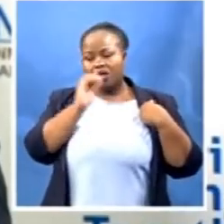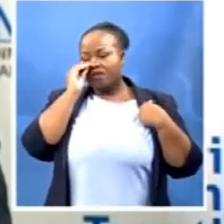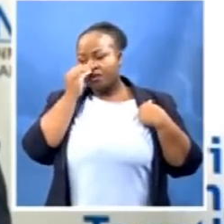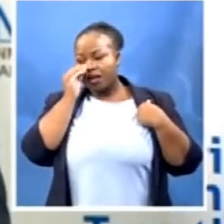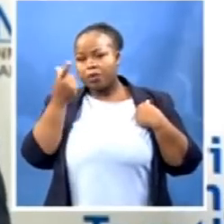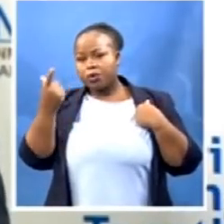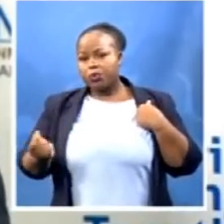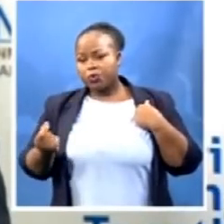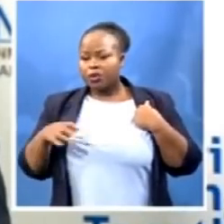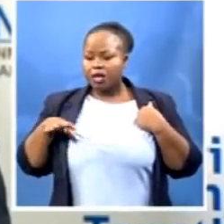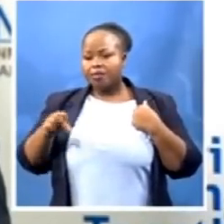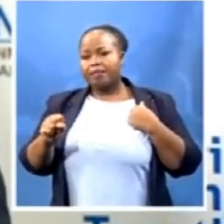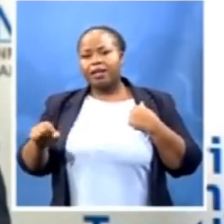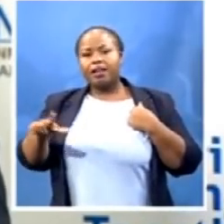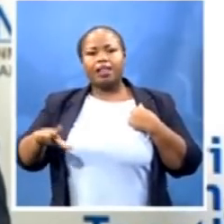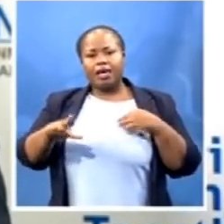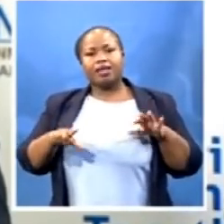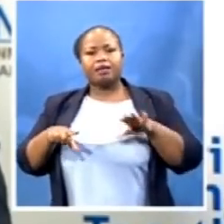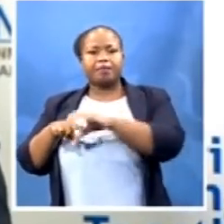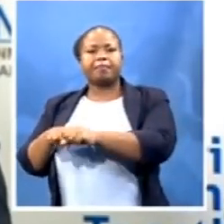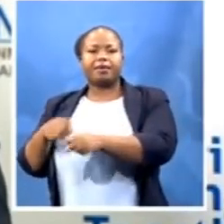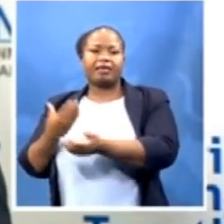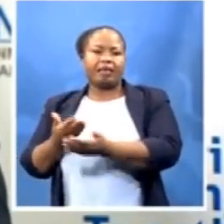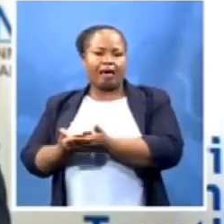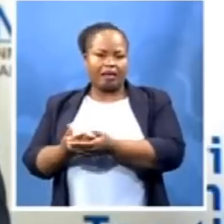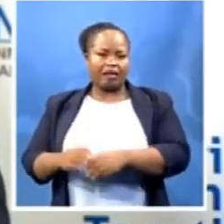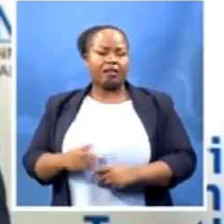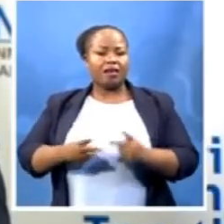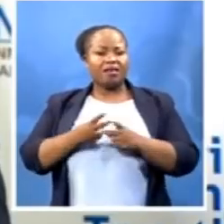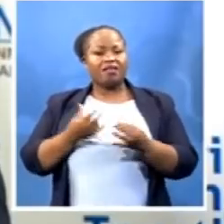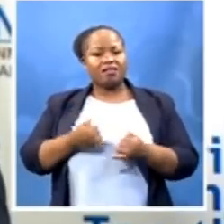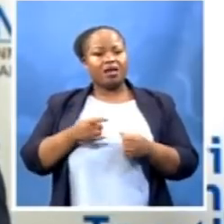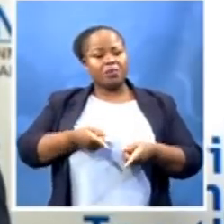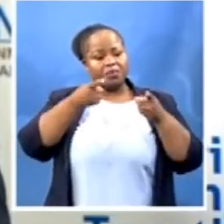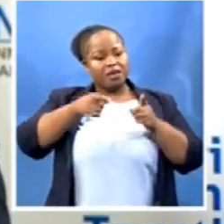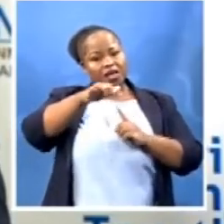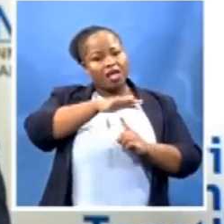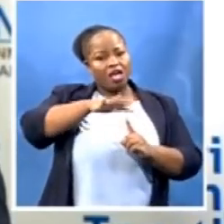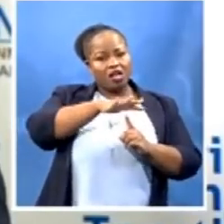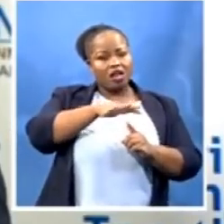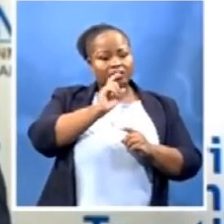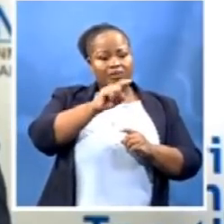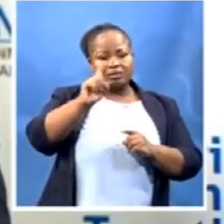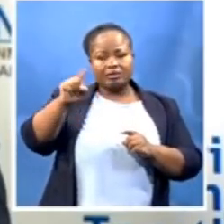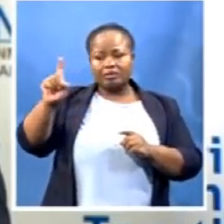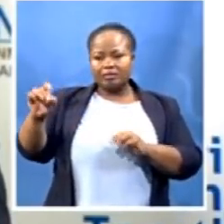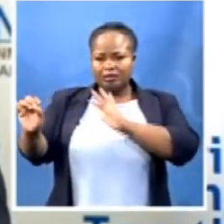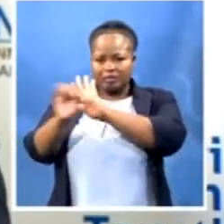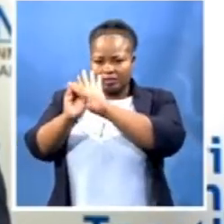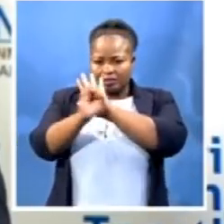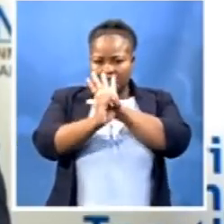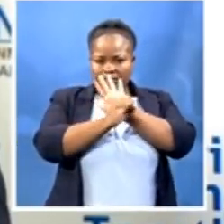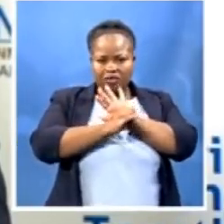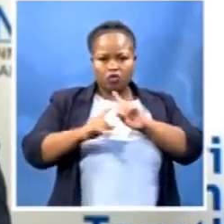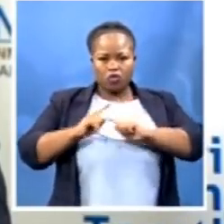book. Hotspots areas have been identified and monitoring teams deployed to all incomplete housing projects in